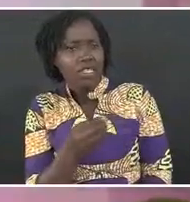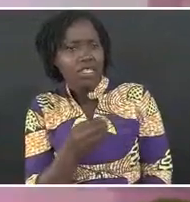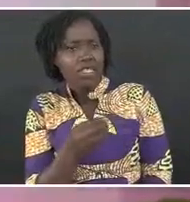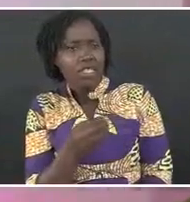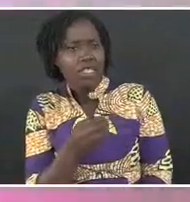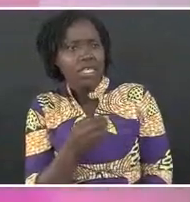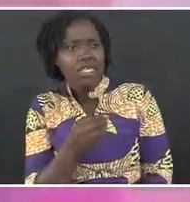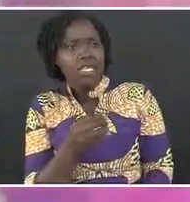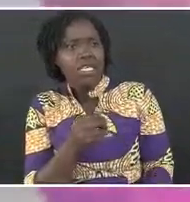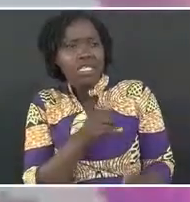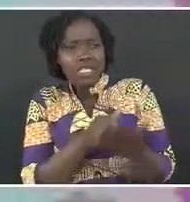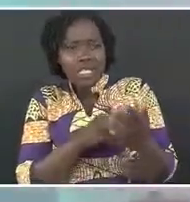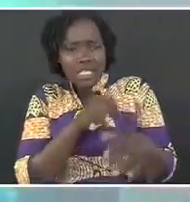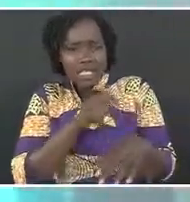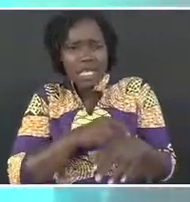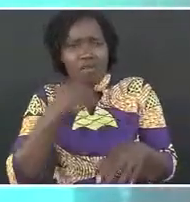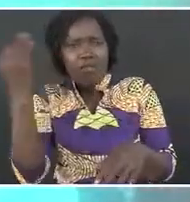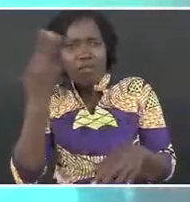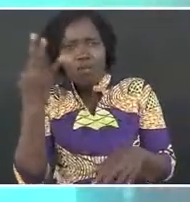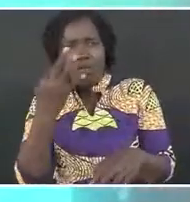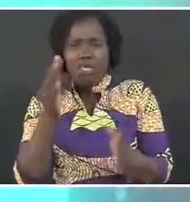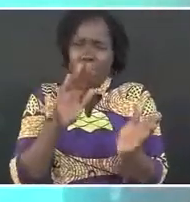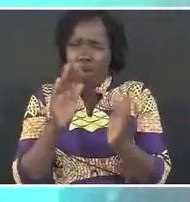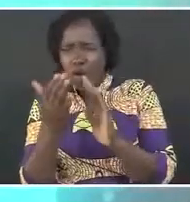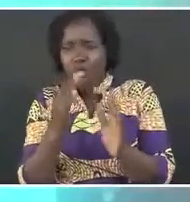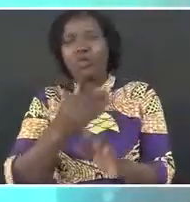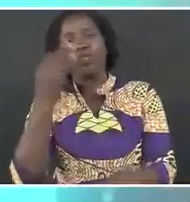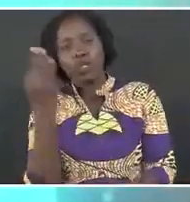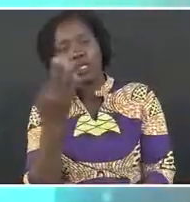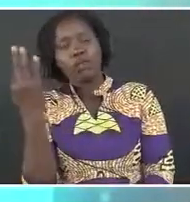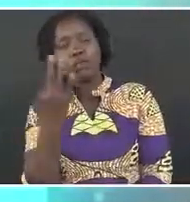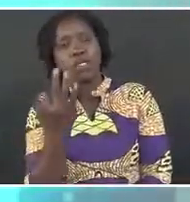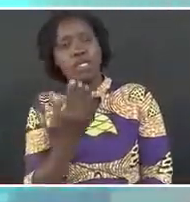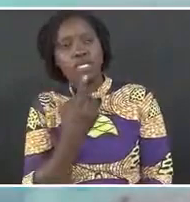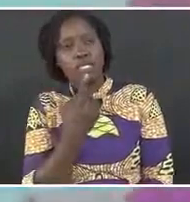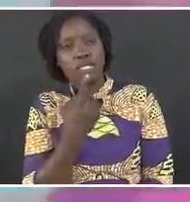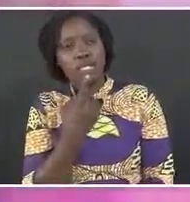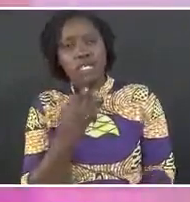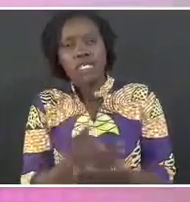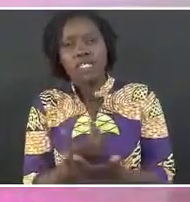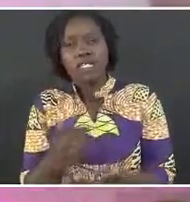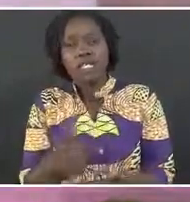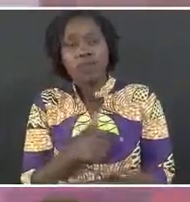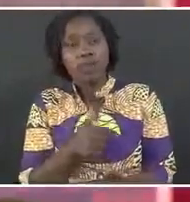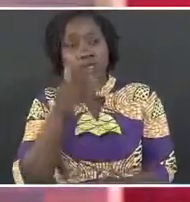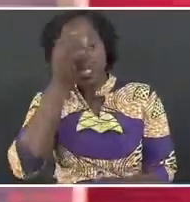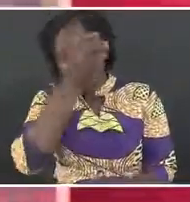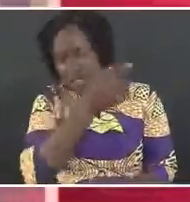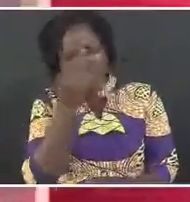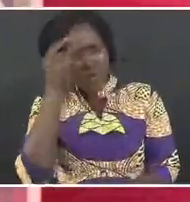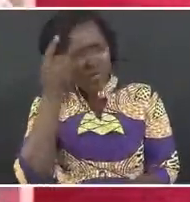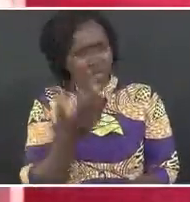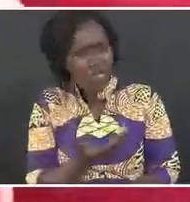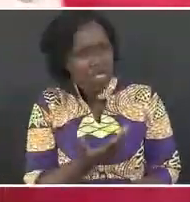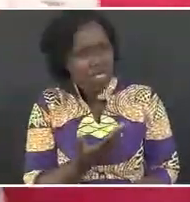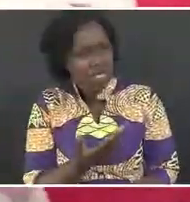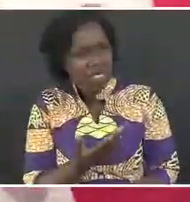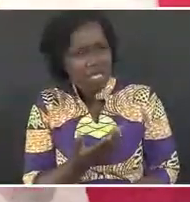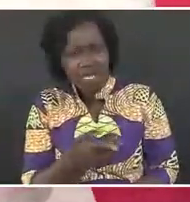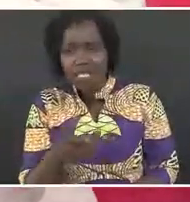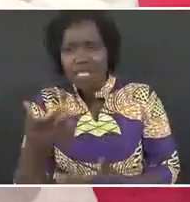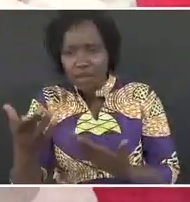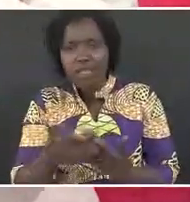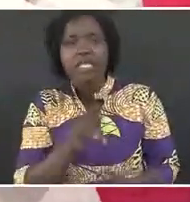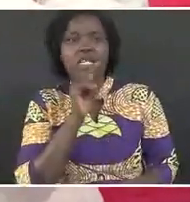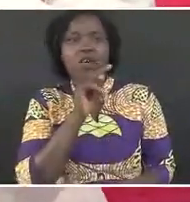that just when the time the preacher was about to preach. To some of us, in our ignorance, we thought, hey, huyu jamaa